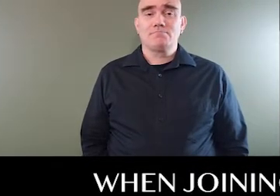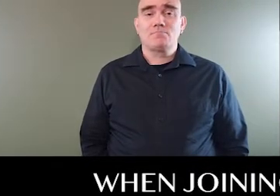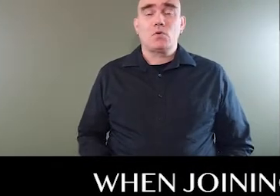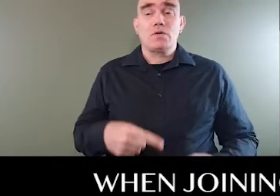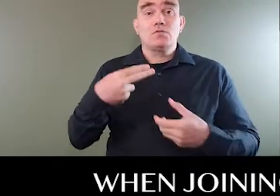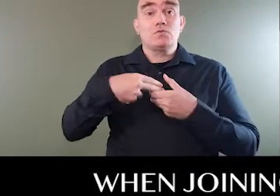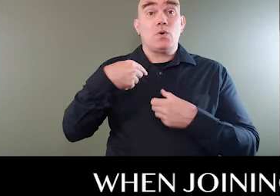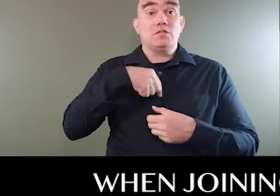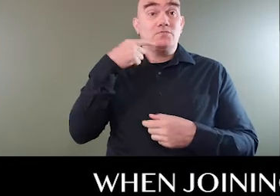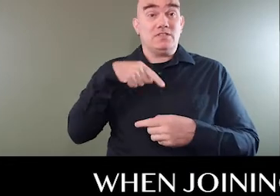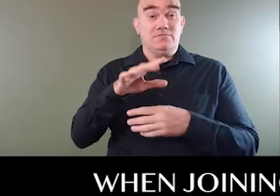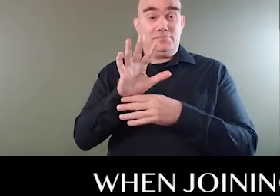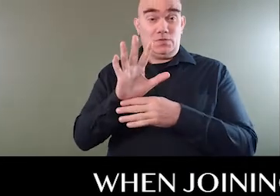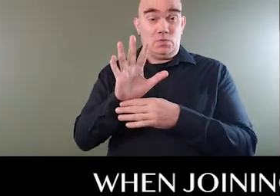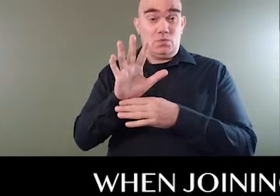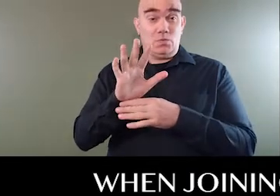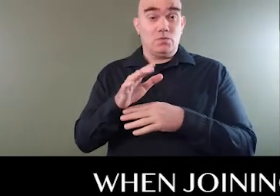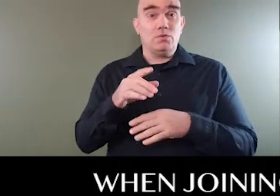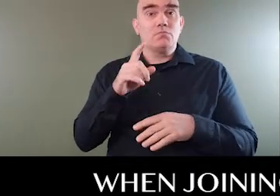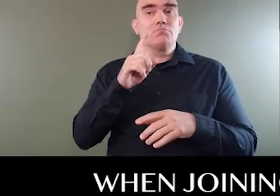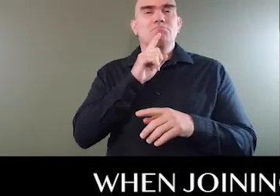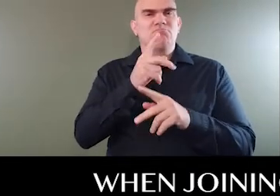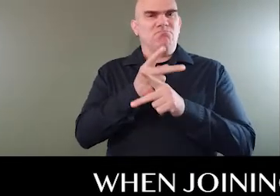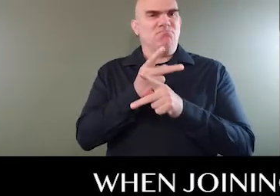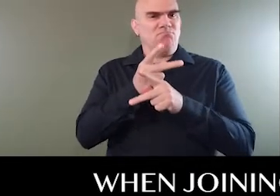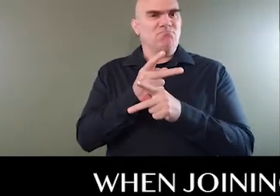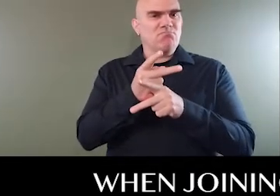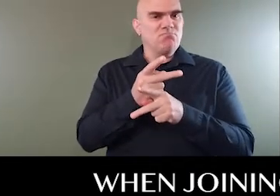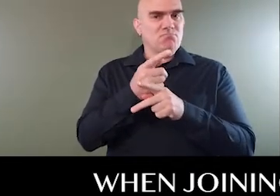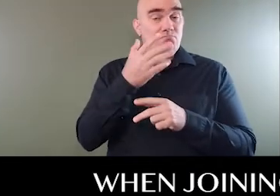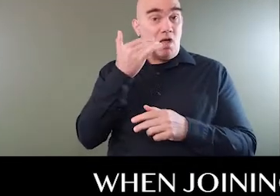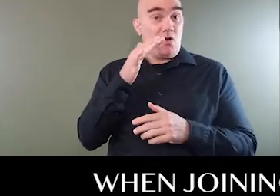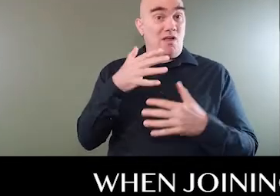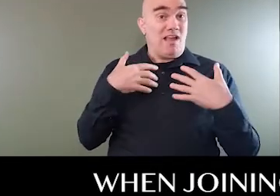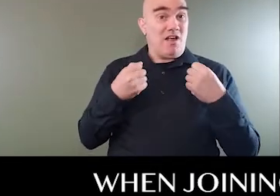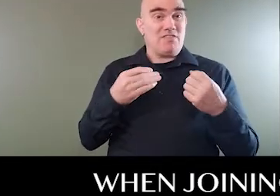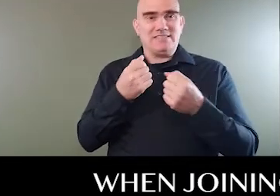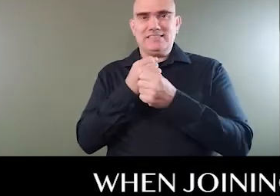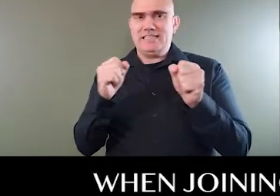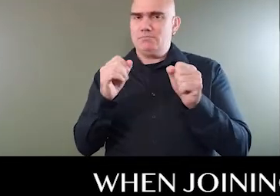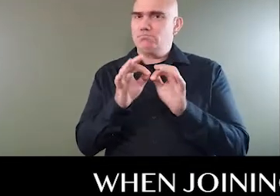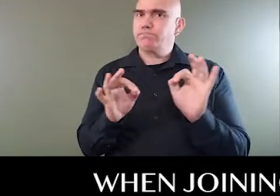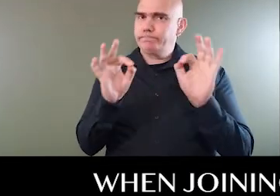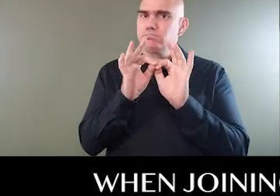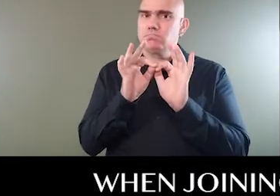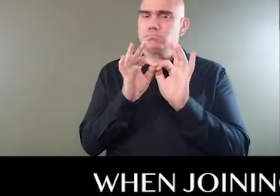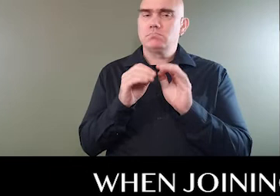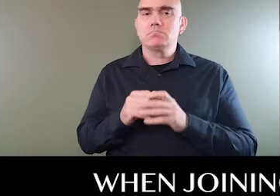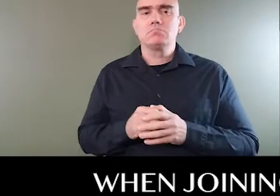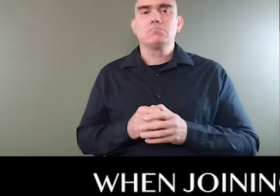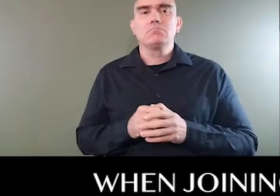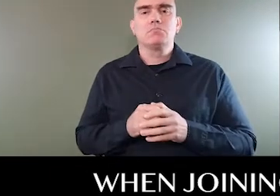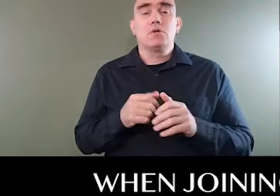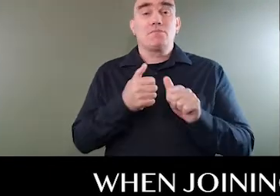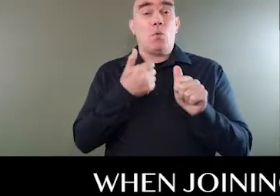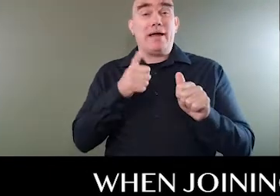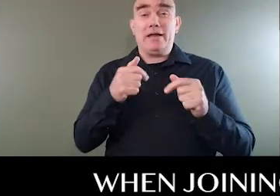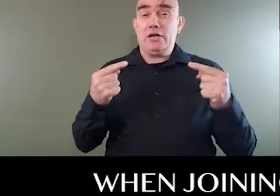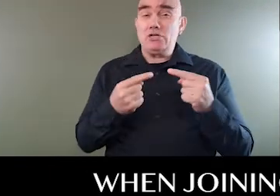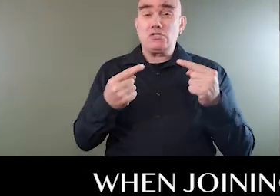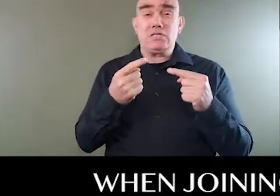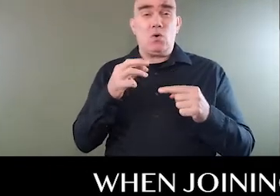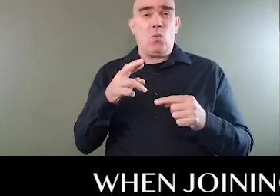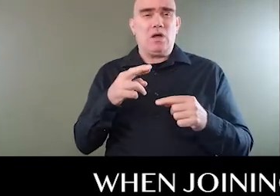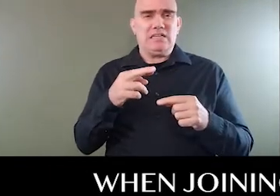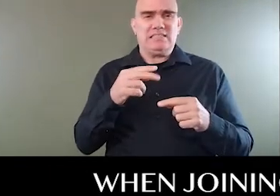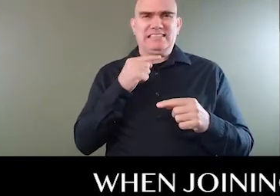When joining us for this video, you need to take some precautions as your health and safety are the most important. To avoid any injury or